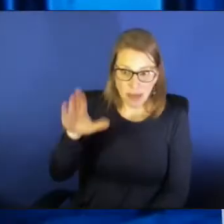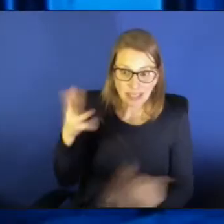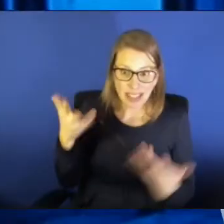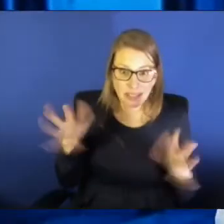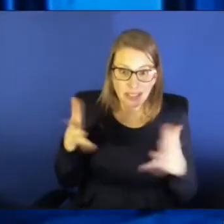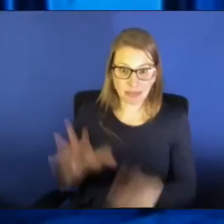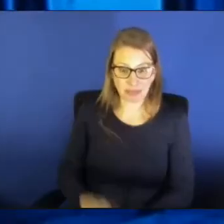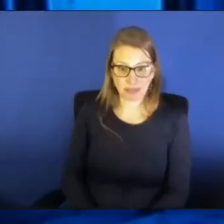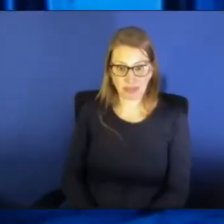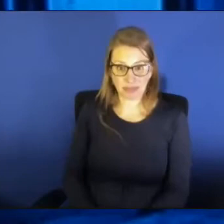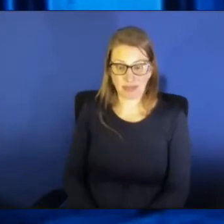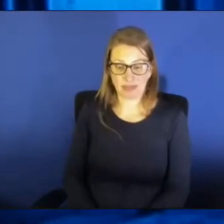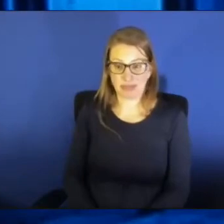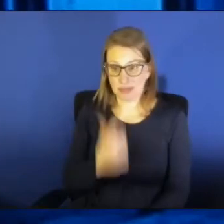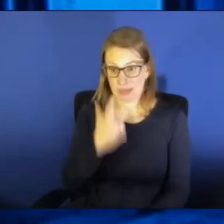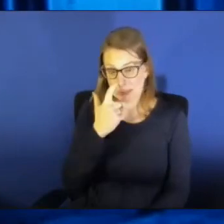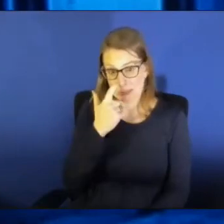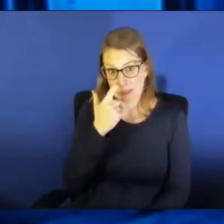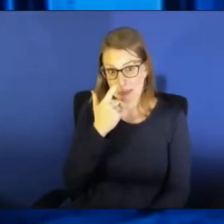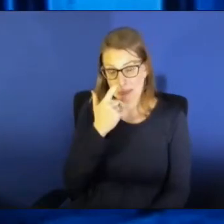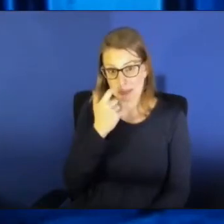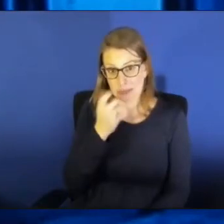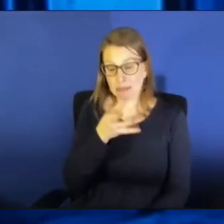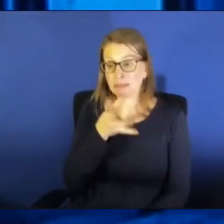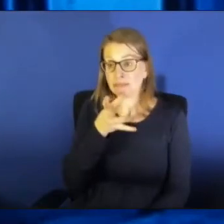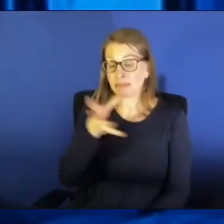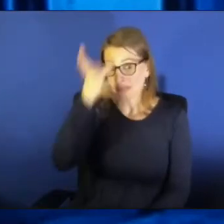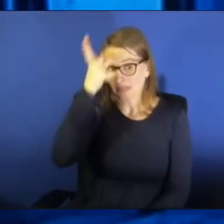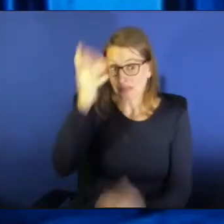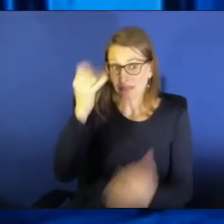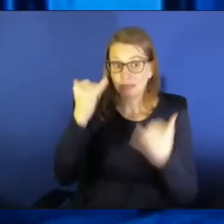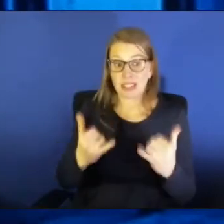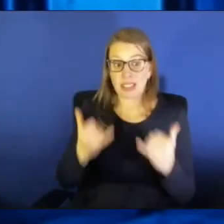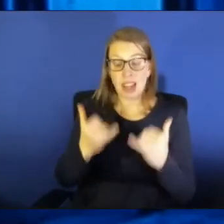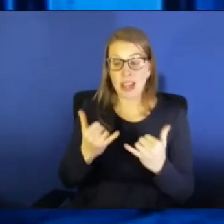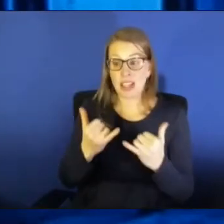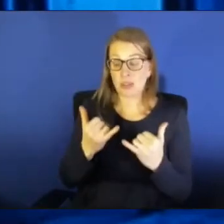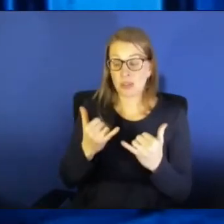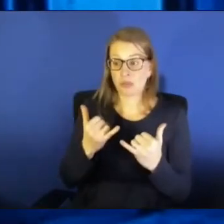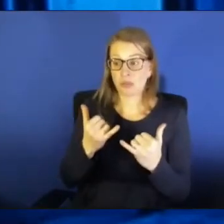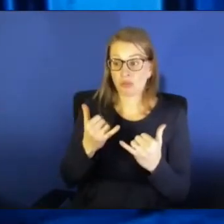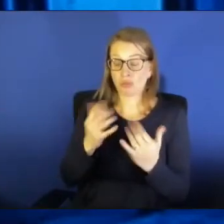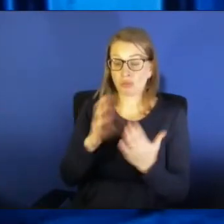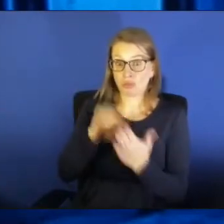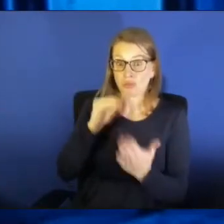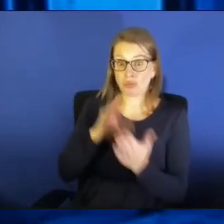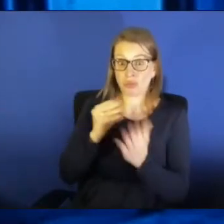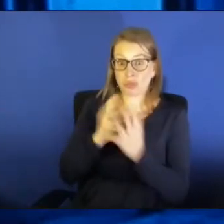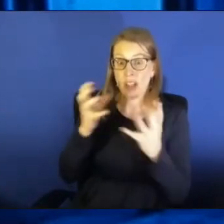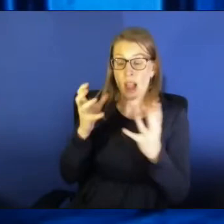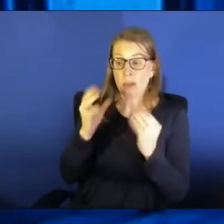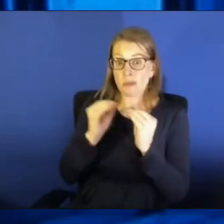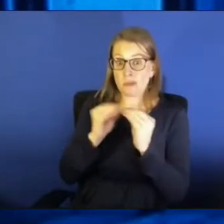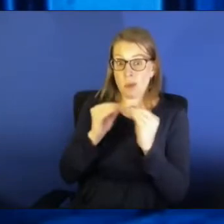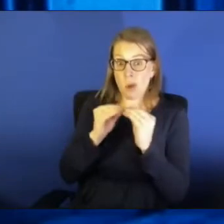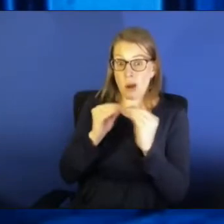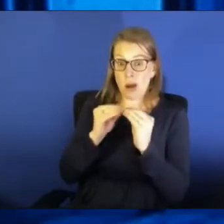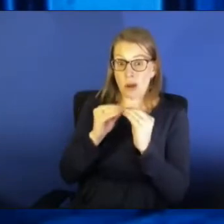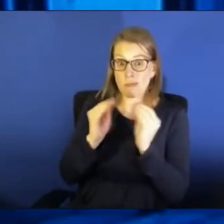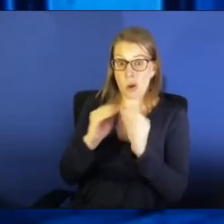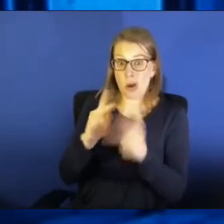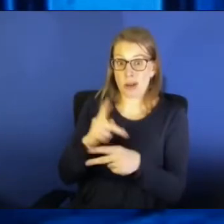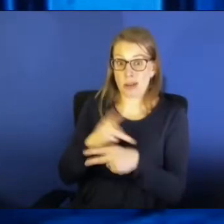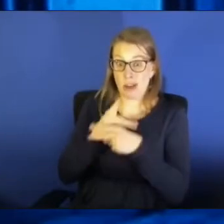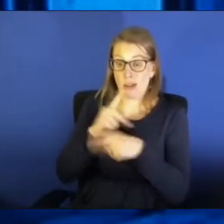is much better informed. They're much more careful about their children, maybe a little bit more careful about their children than they are themselves.